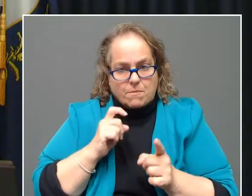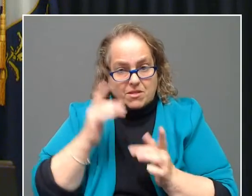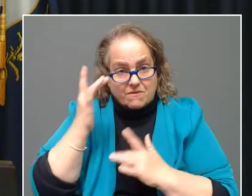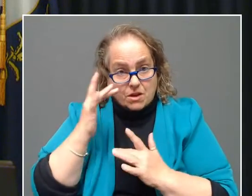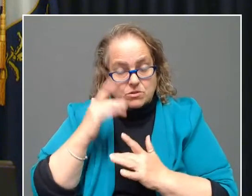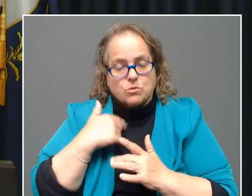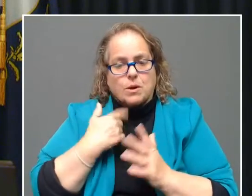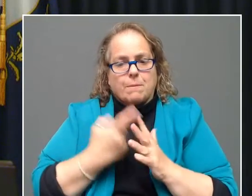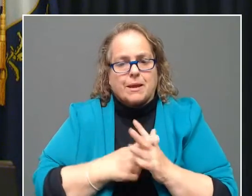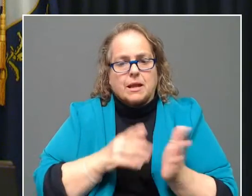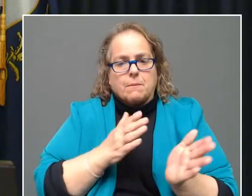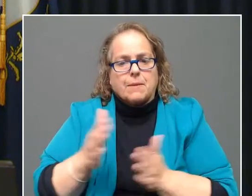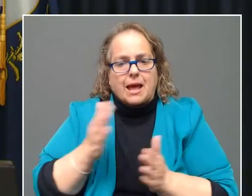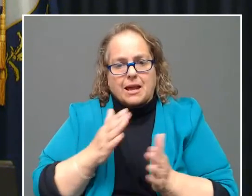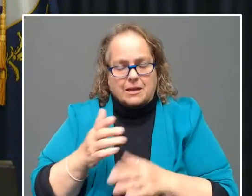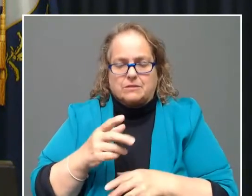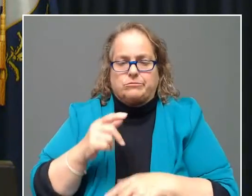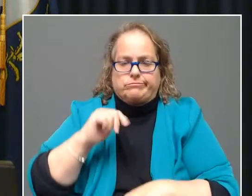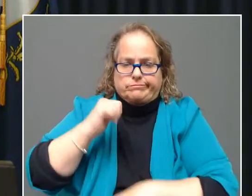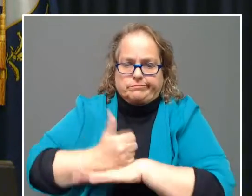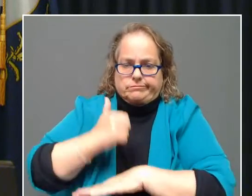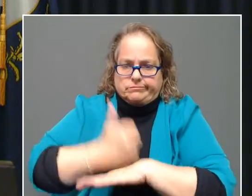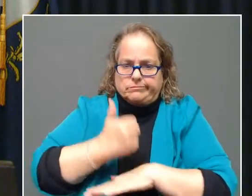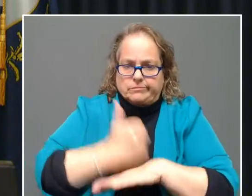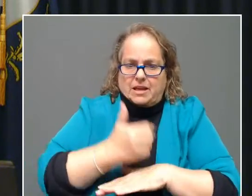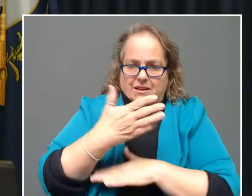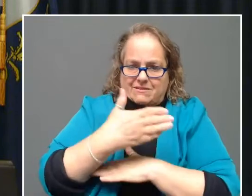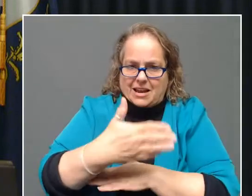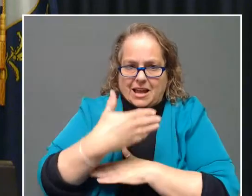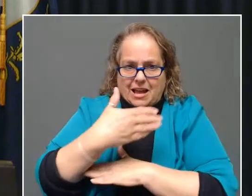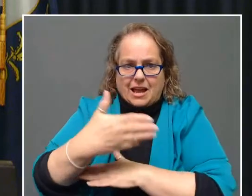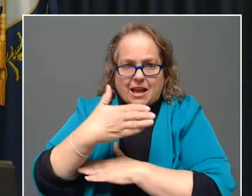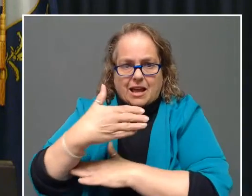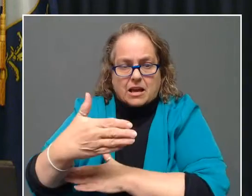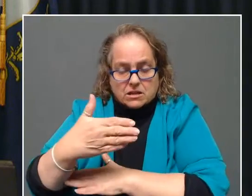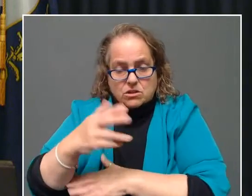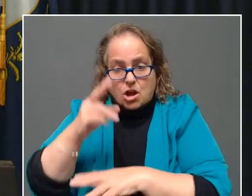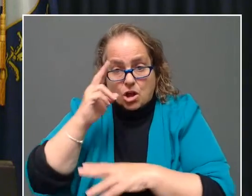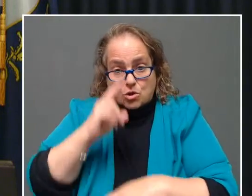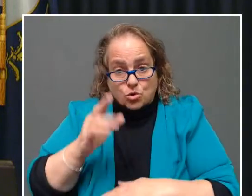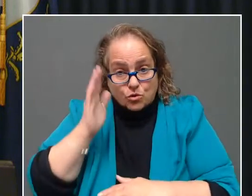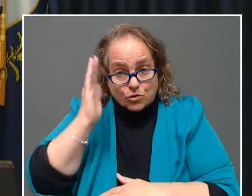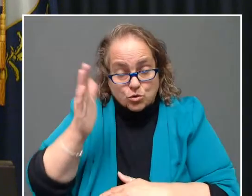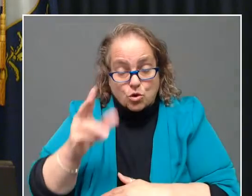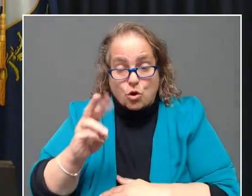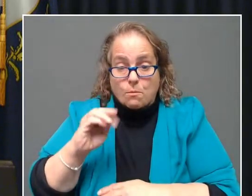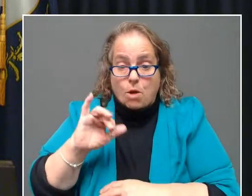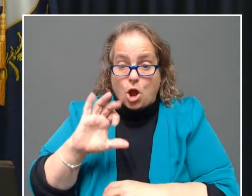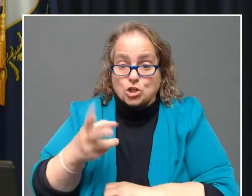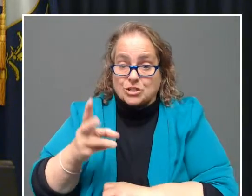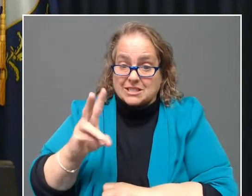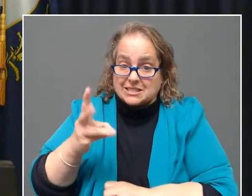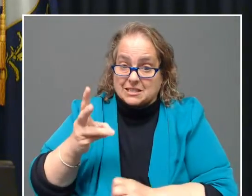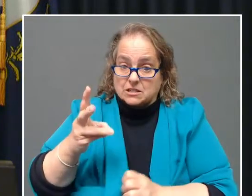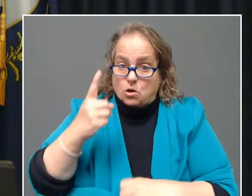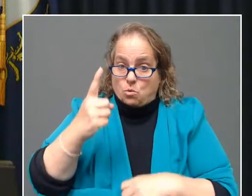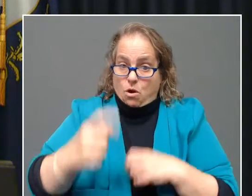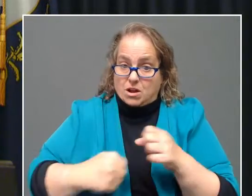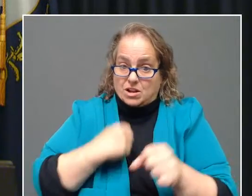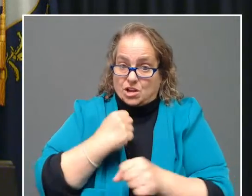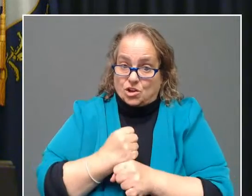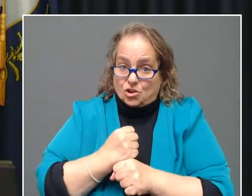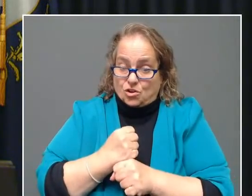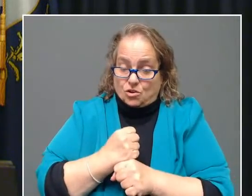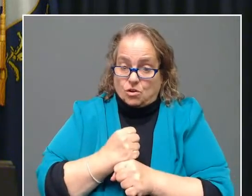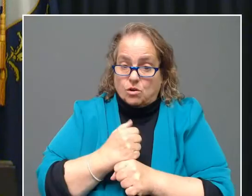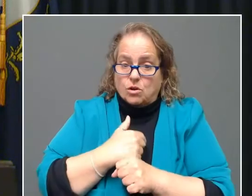the flags. To extend this honor in the future, on March 6th, the 1-year anniversary of our very first case I announced the creation